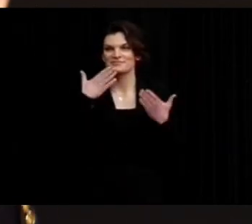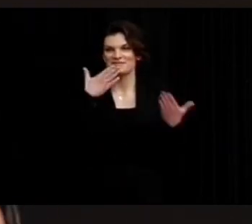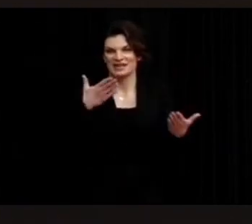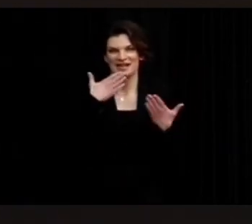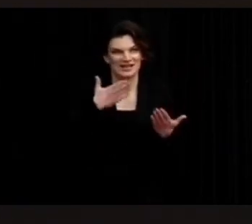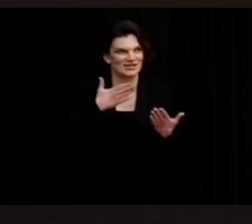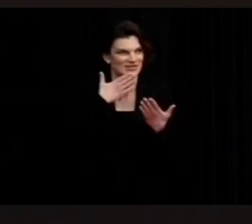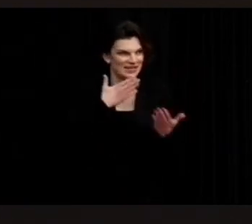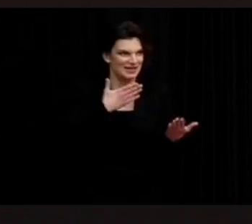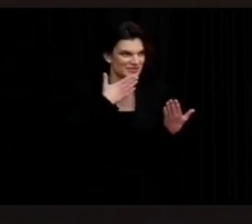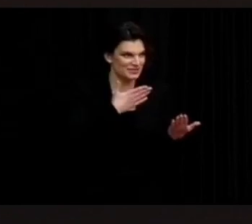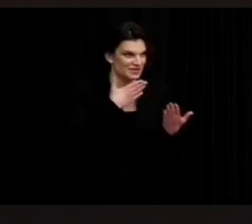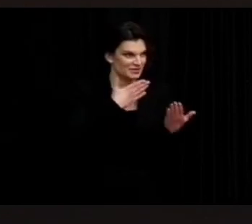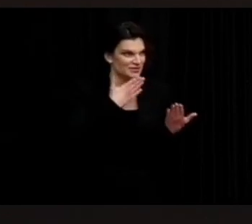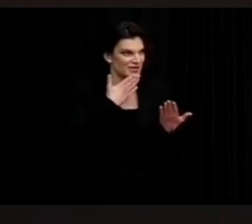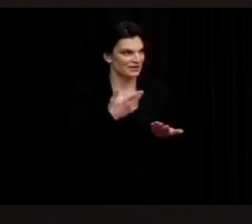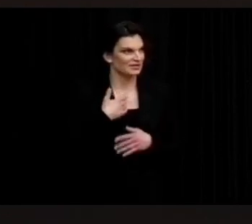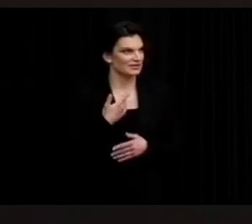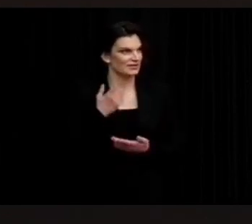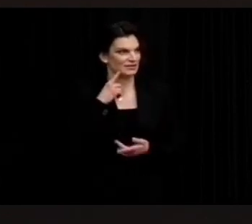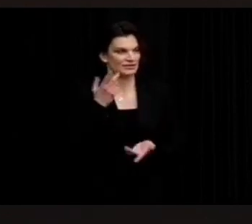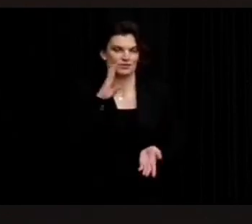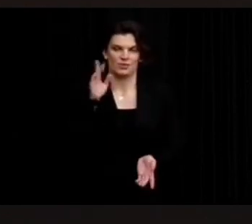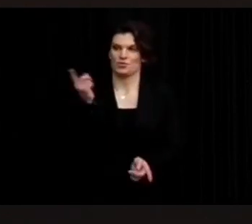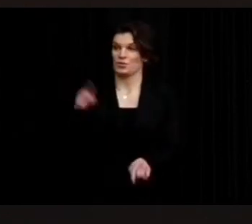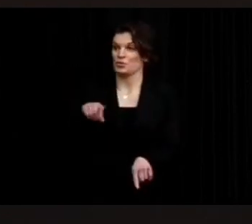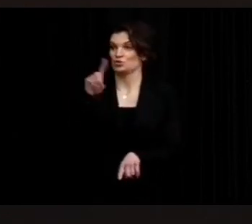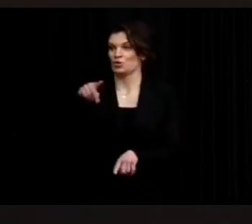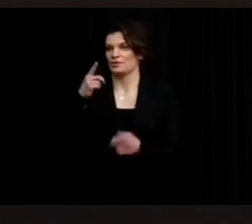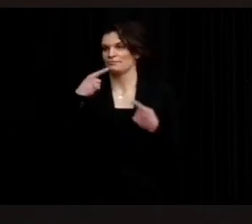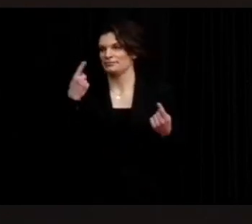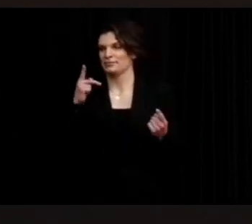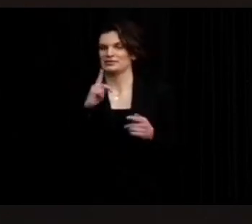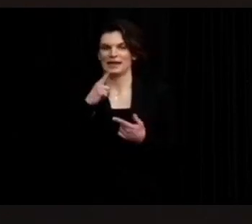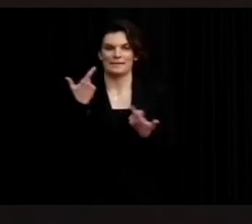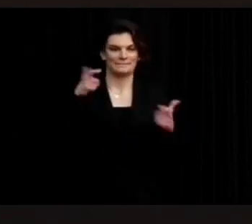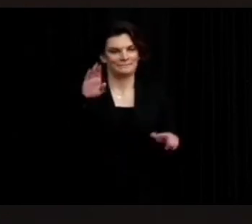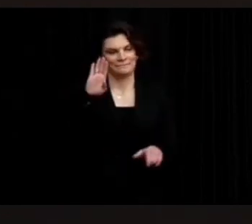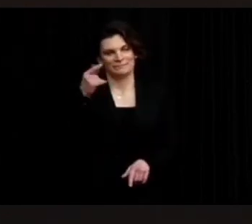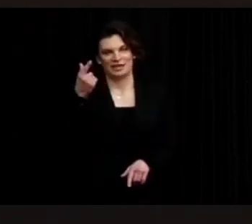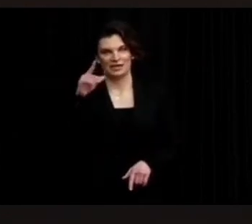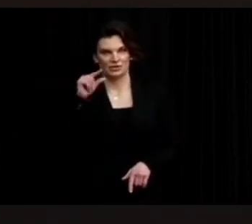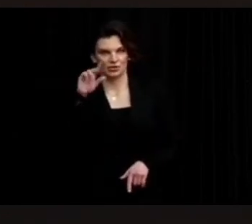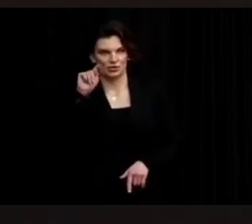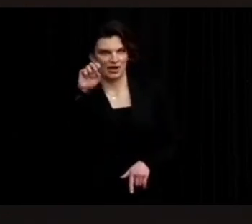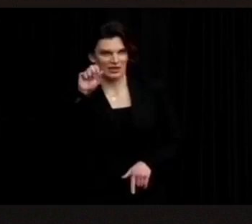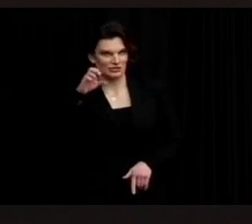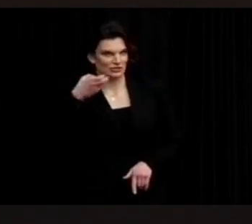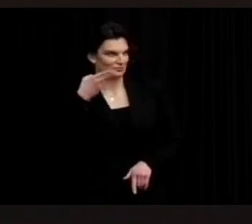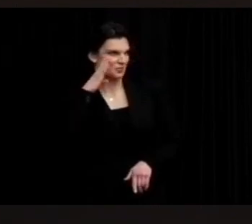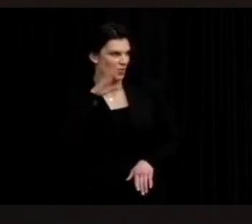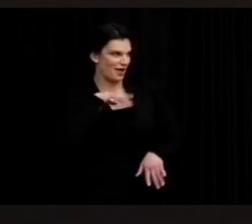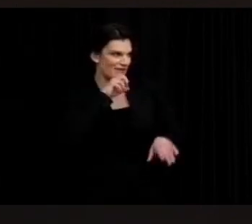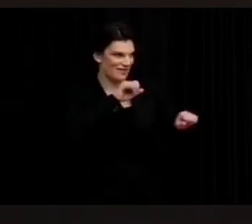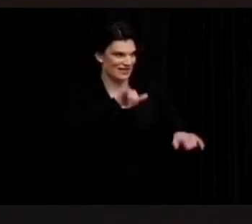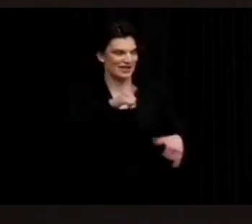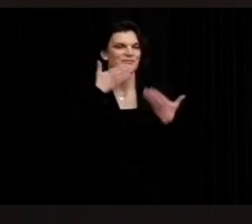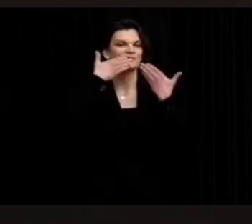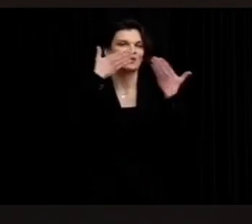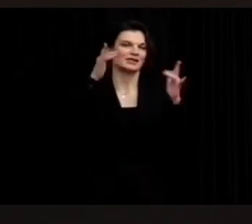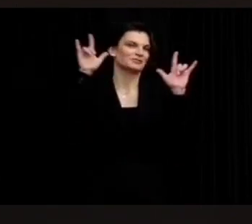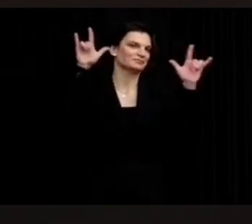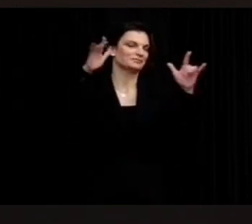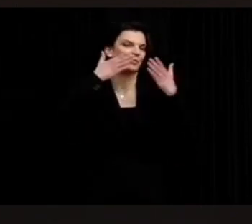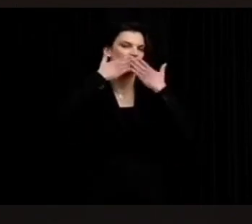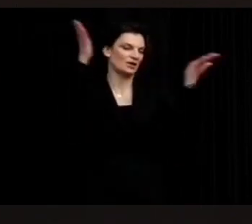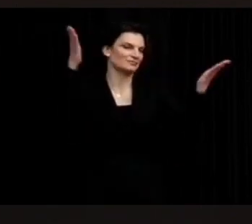Thank you. I can't come to Detroit without someone yelling out Big Gretch. I love it. Thank you. Mwah.